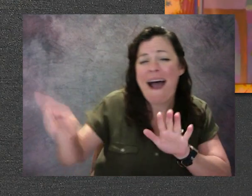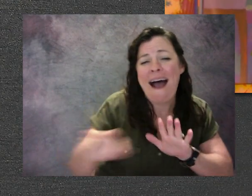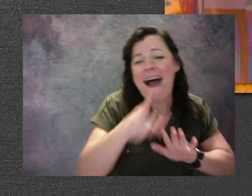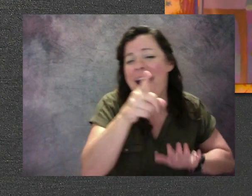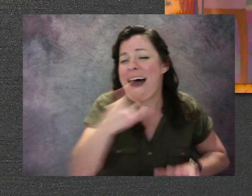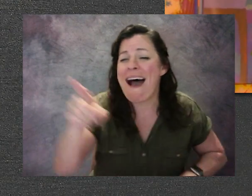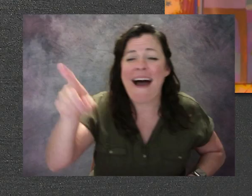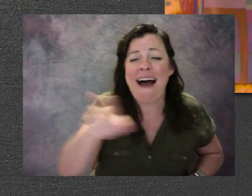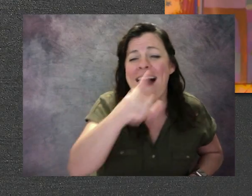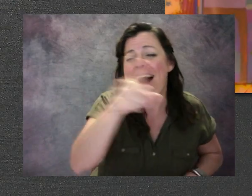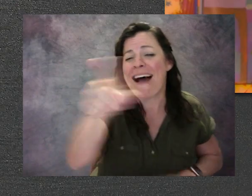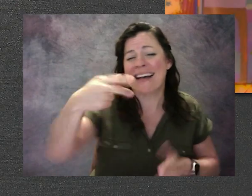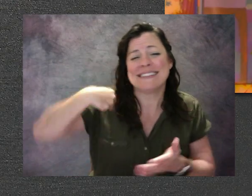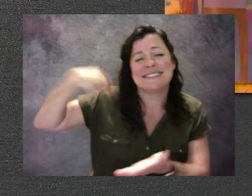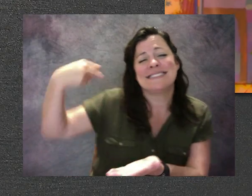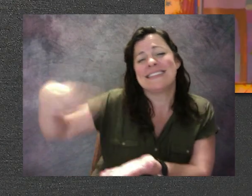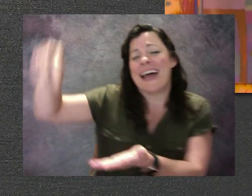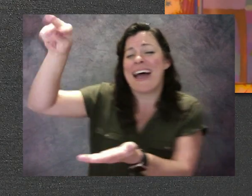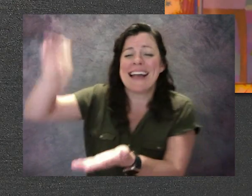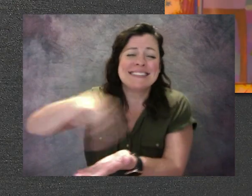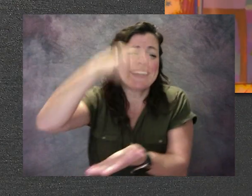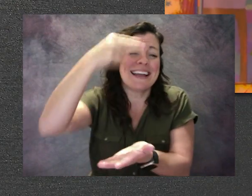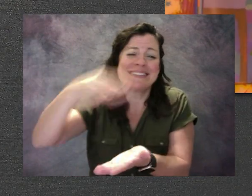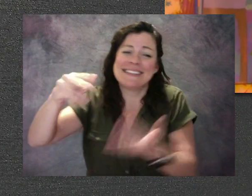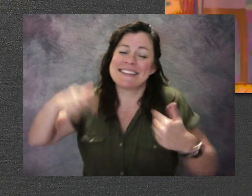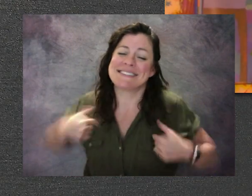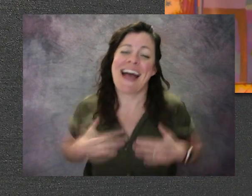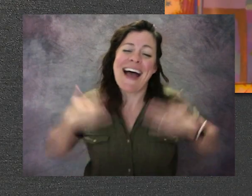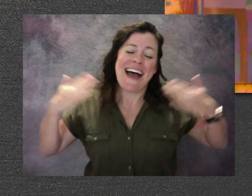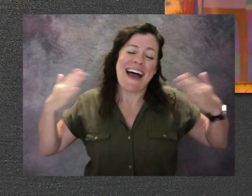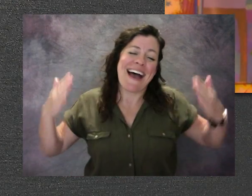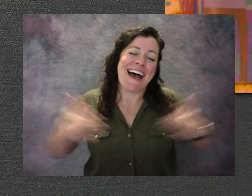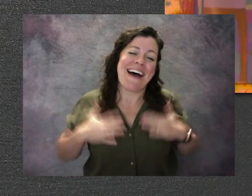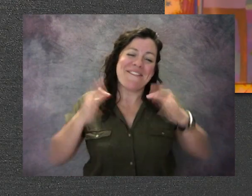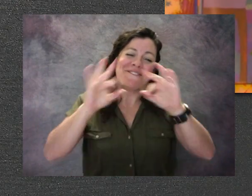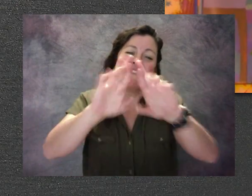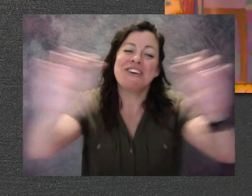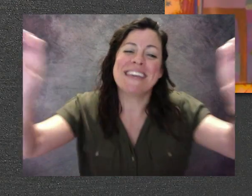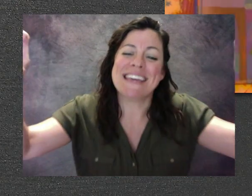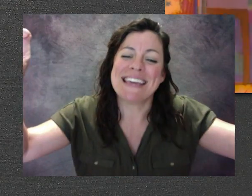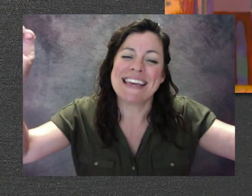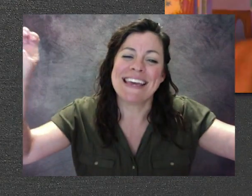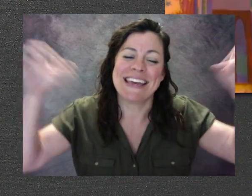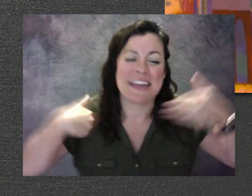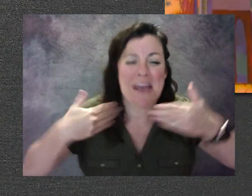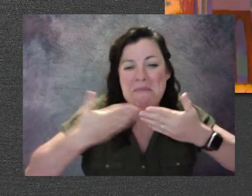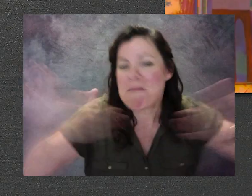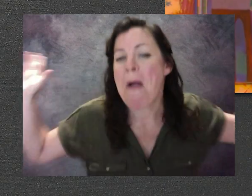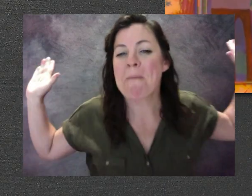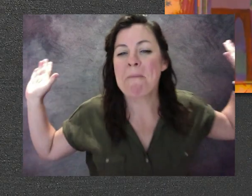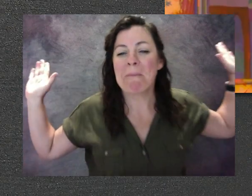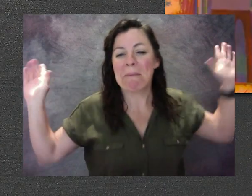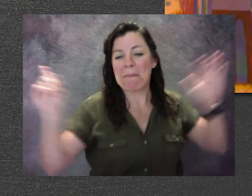for joy in the moonlight. Look, he's dancing all up there, and birds flying.